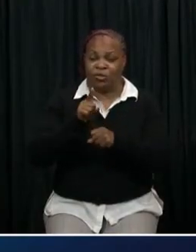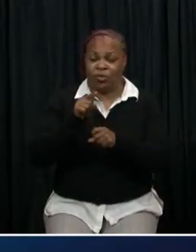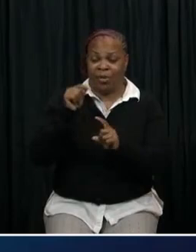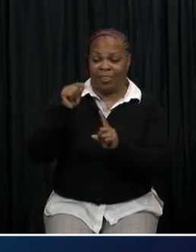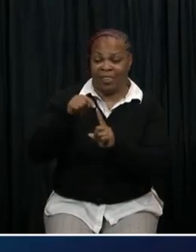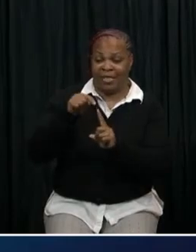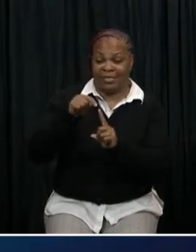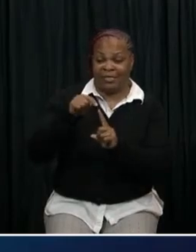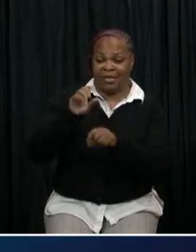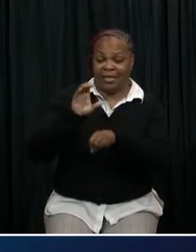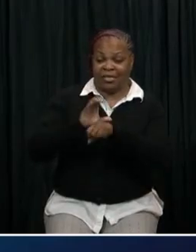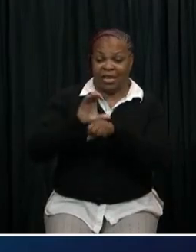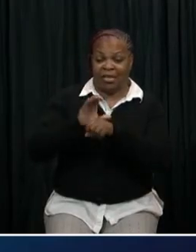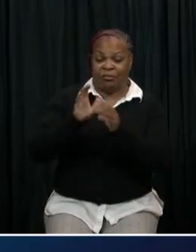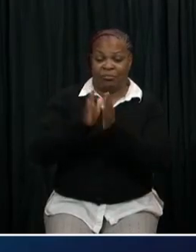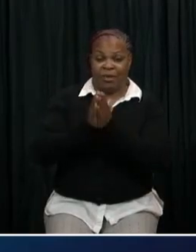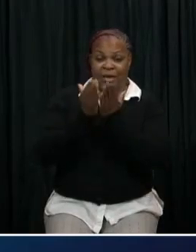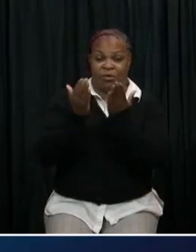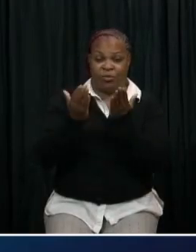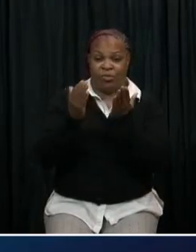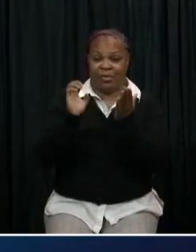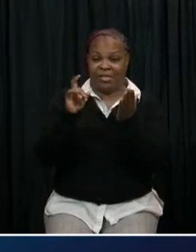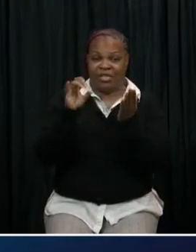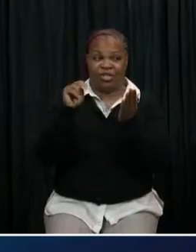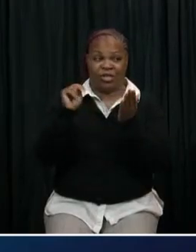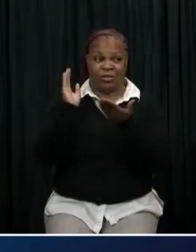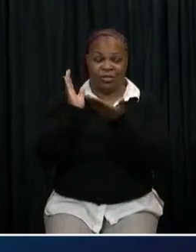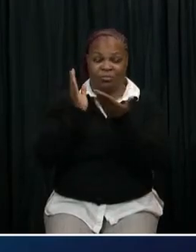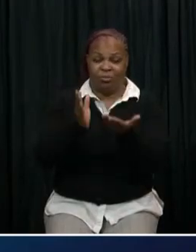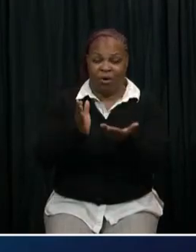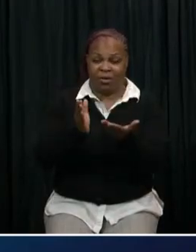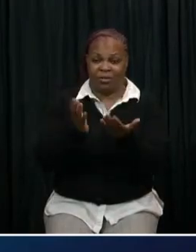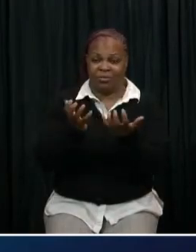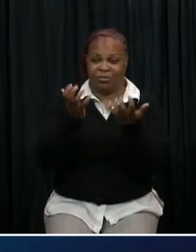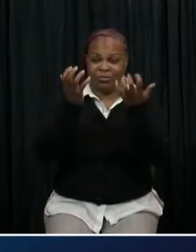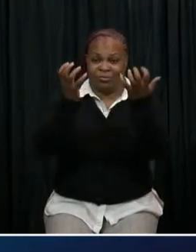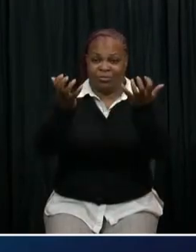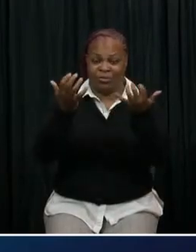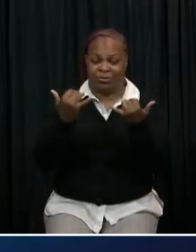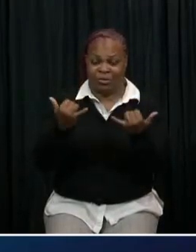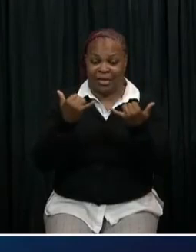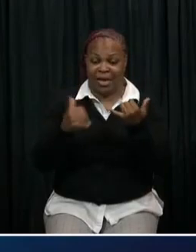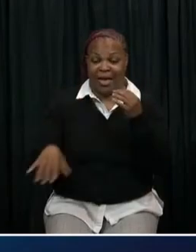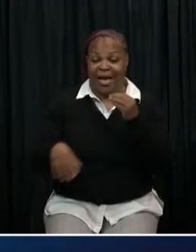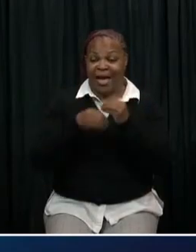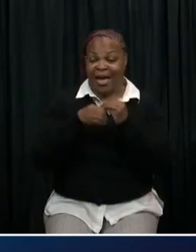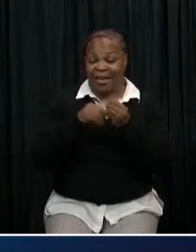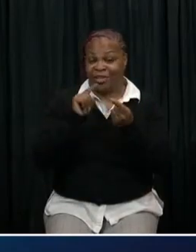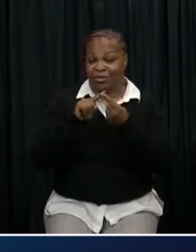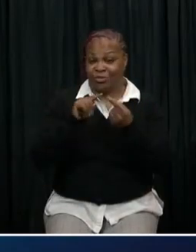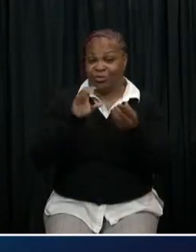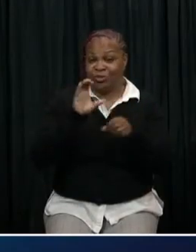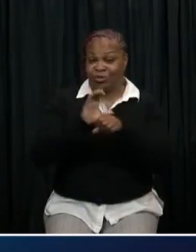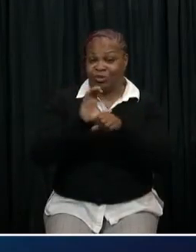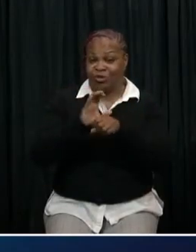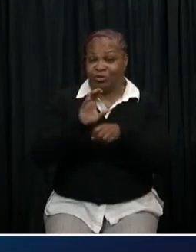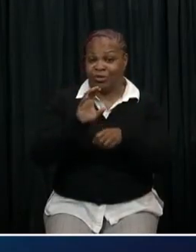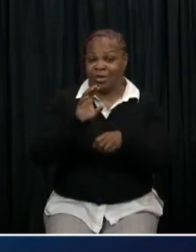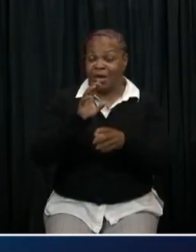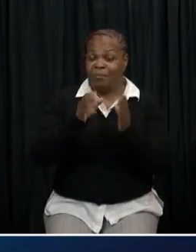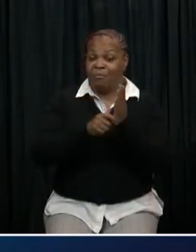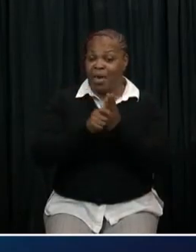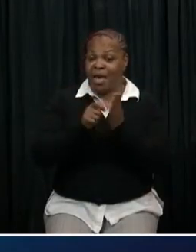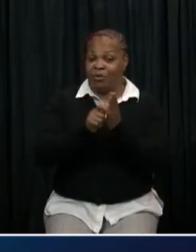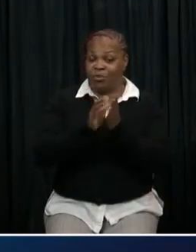manual edition was brought to the body today. Adding this section to the church manual will raise